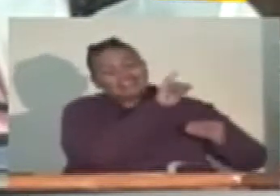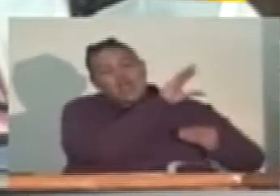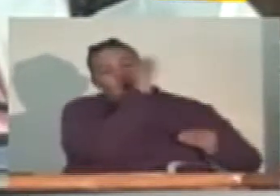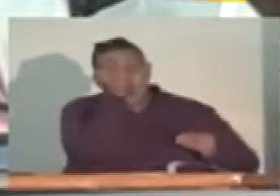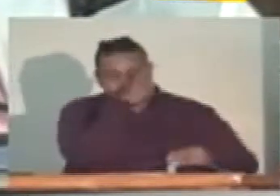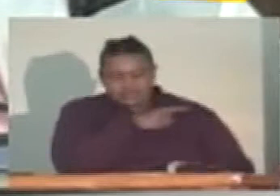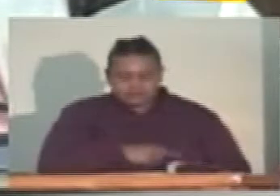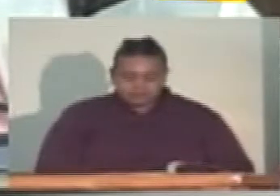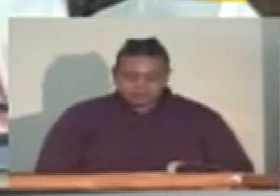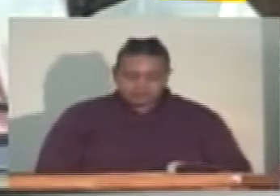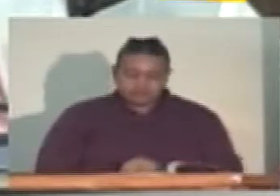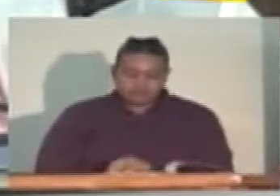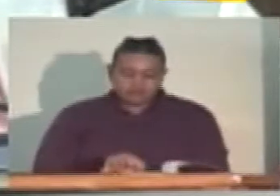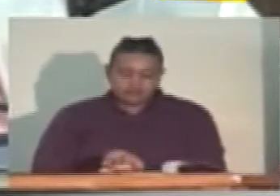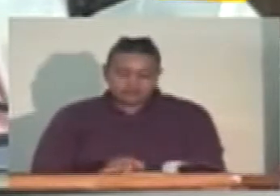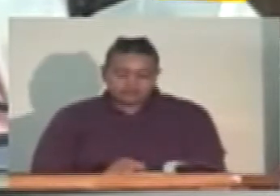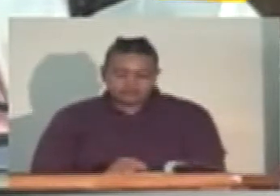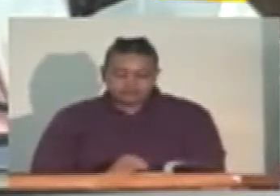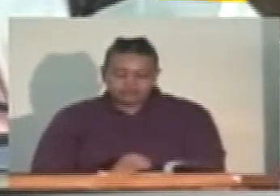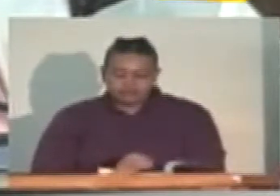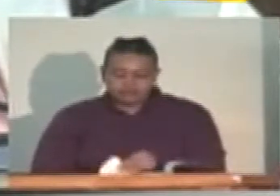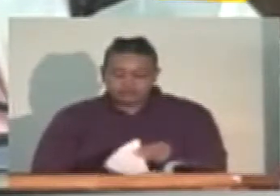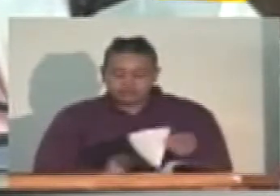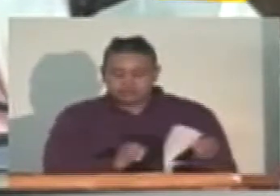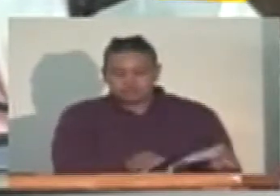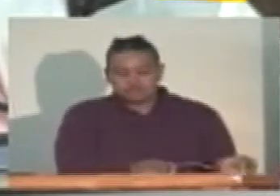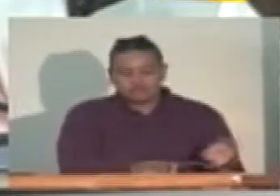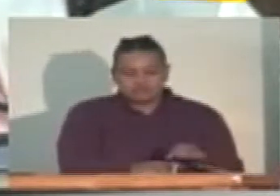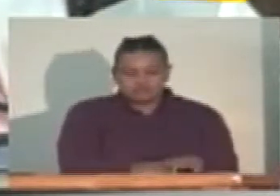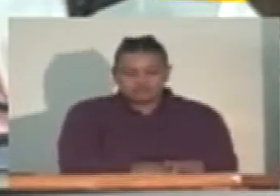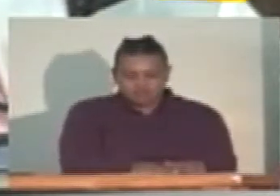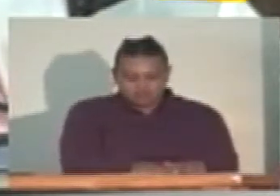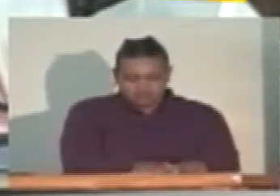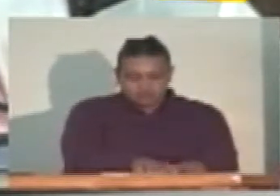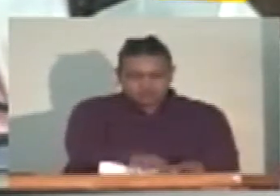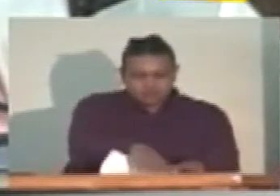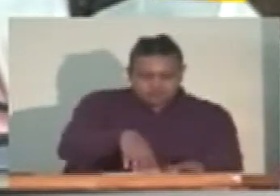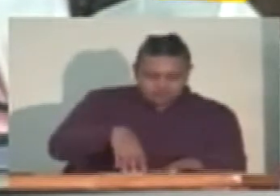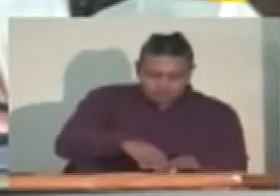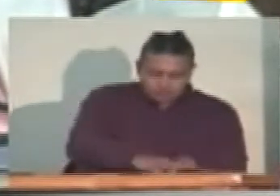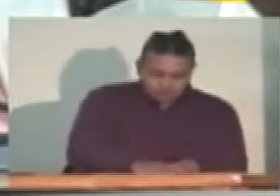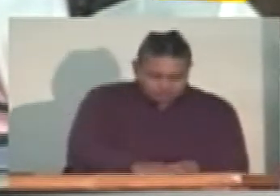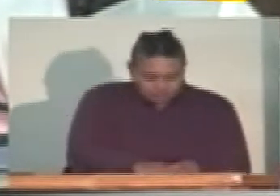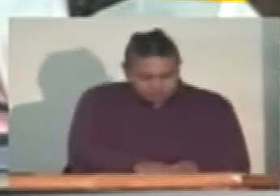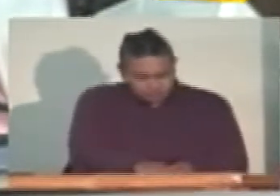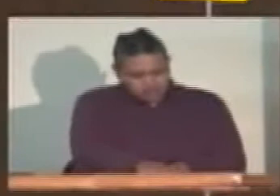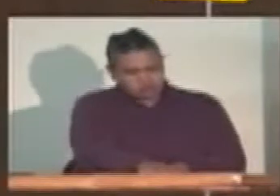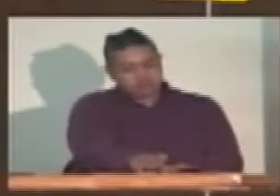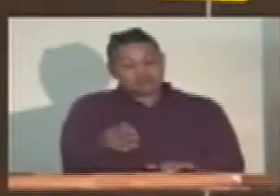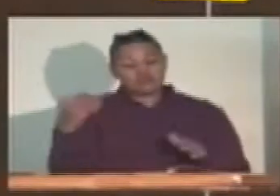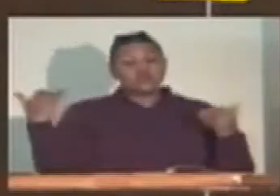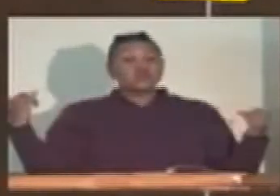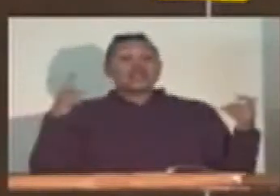company. Today, the most significant operational challenge